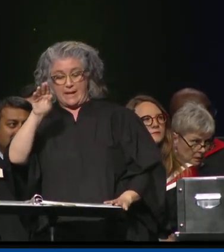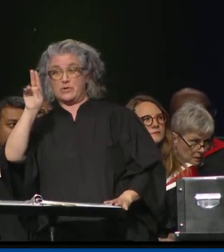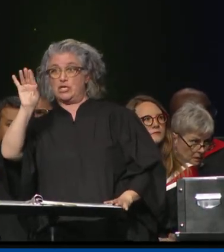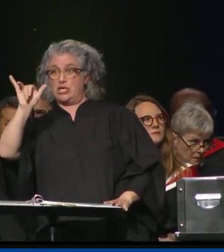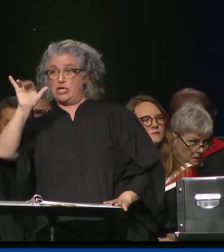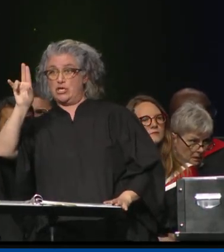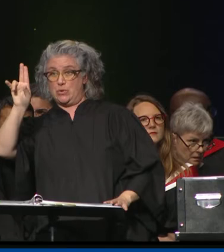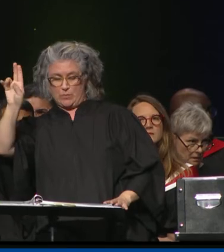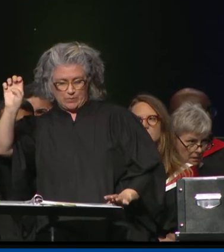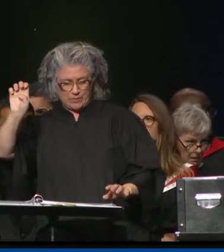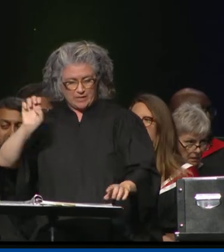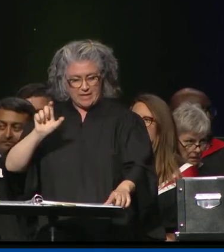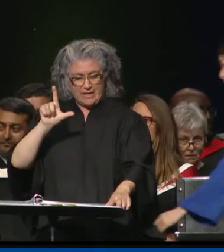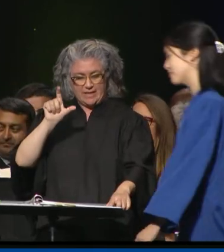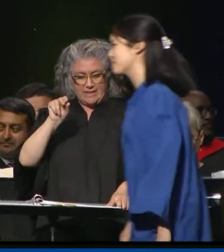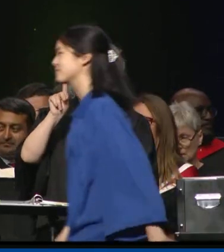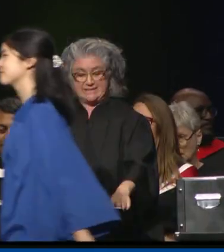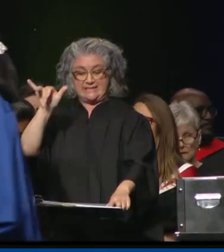Lindsay Ma.